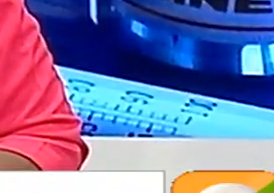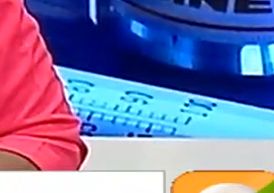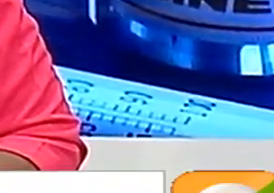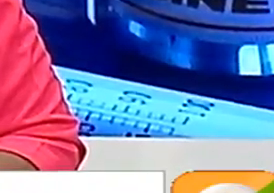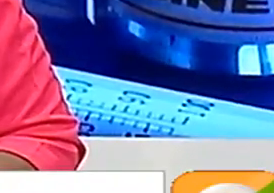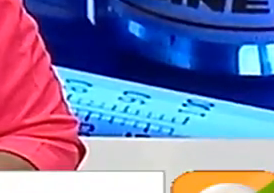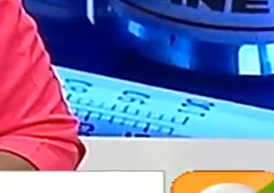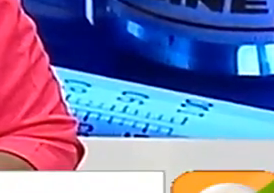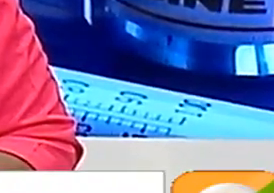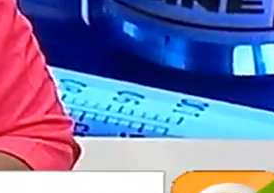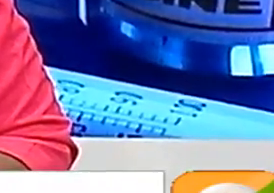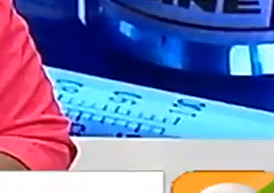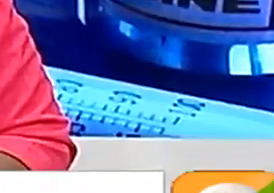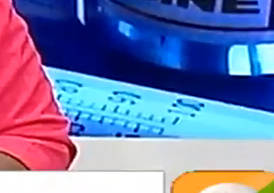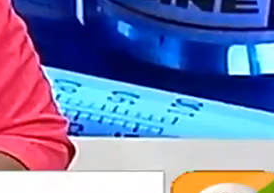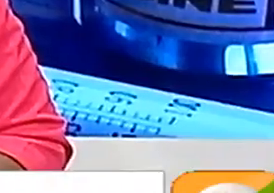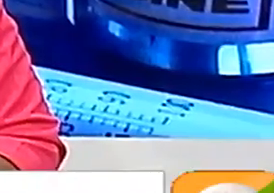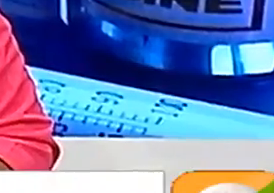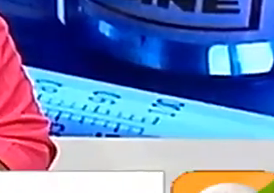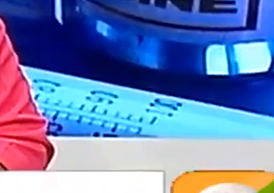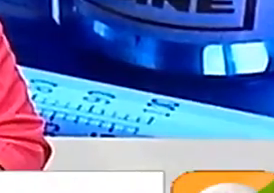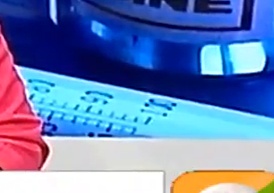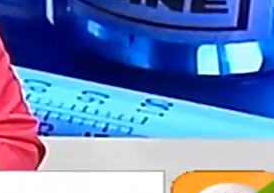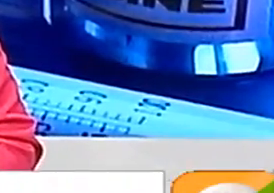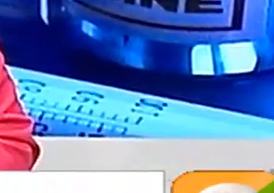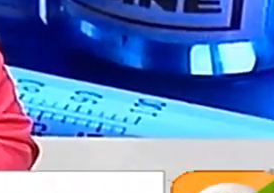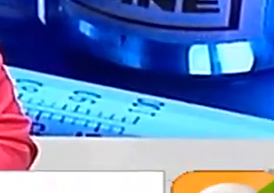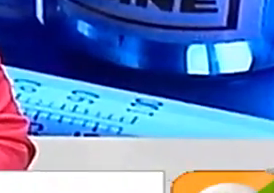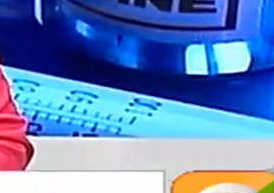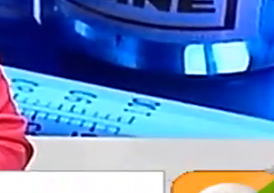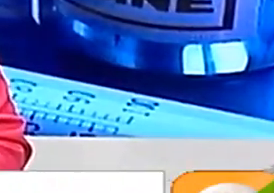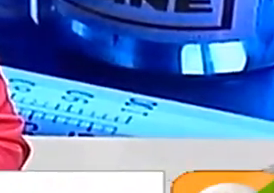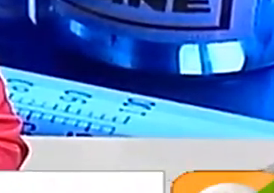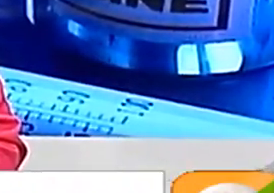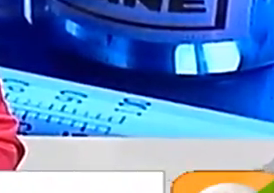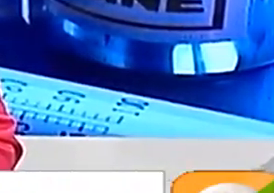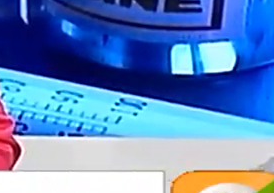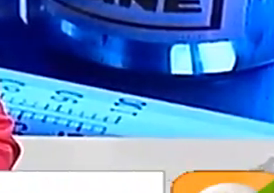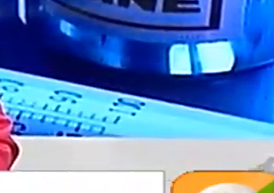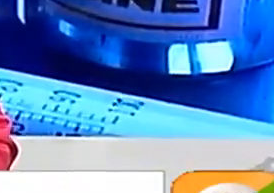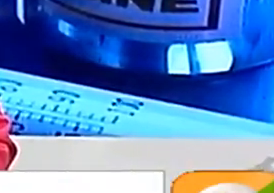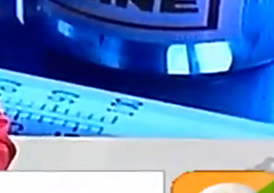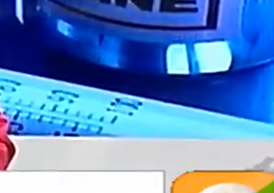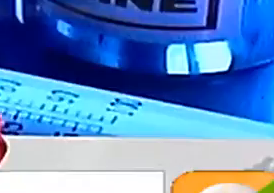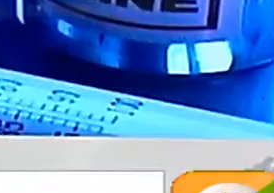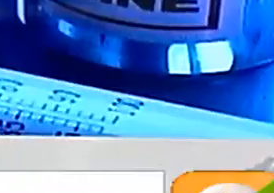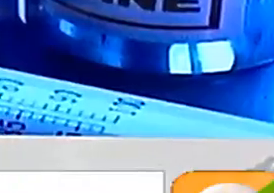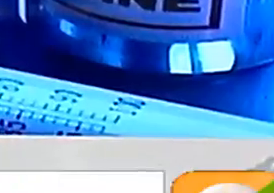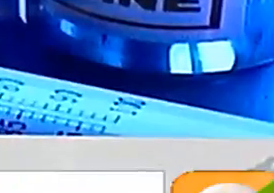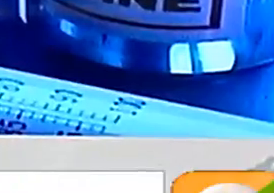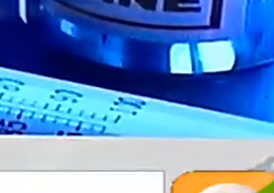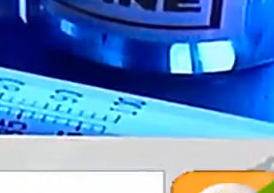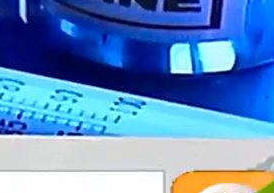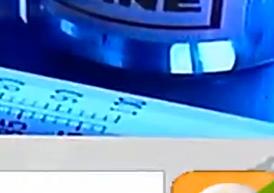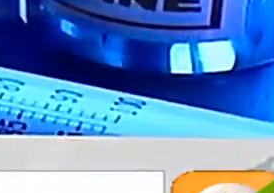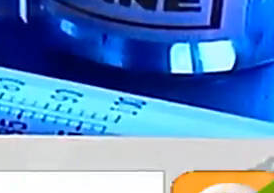COVID-19 vaccination if you're planning to access any public space or services. This follows the invocation of the Public